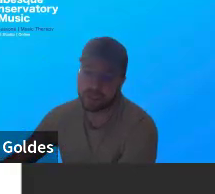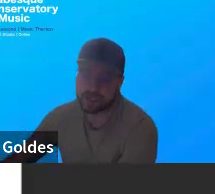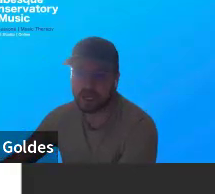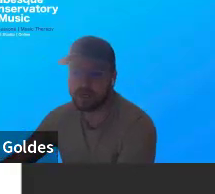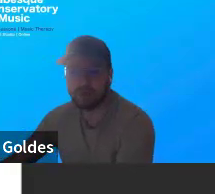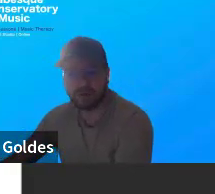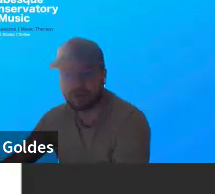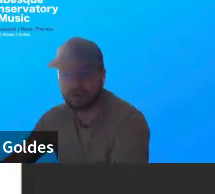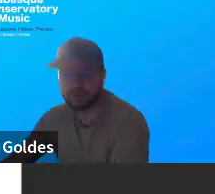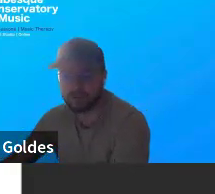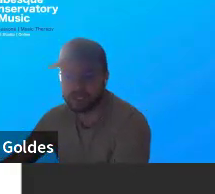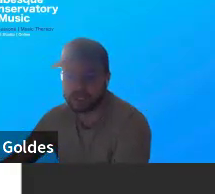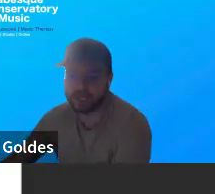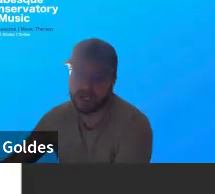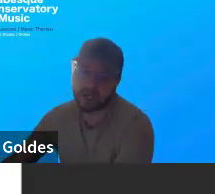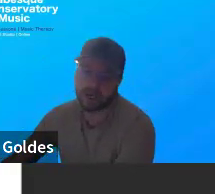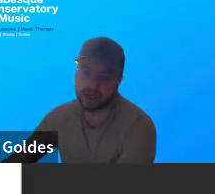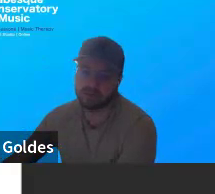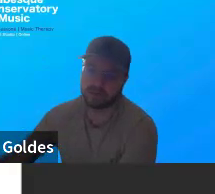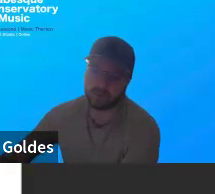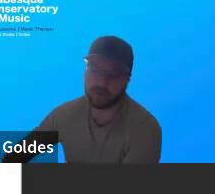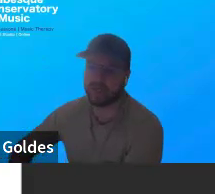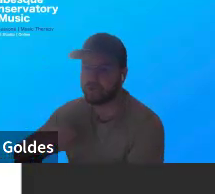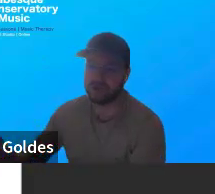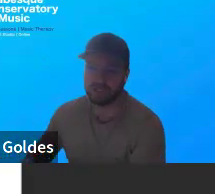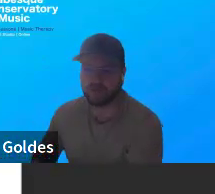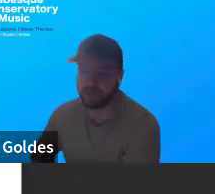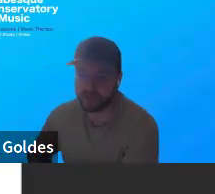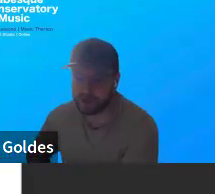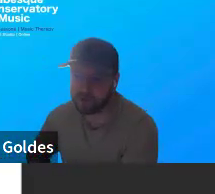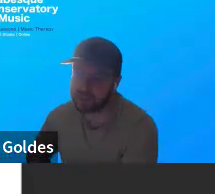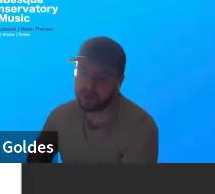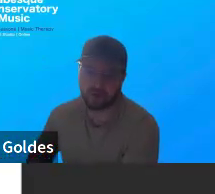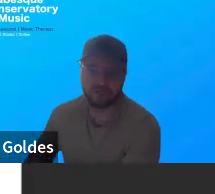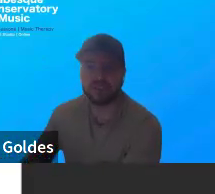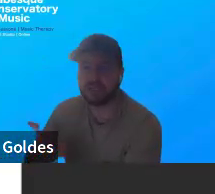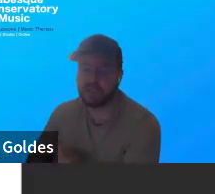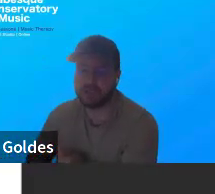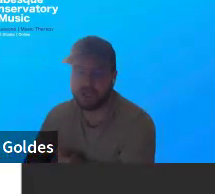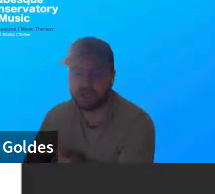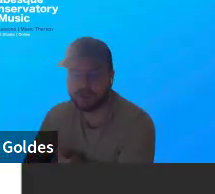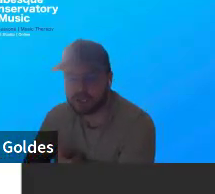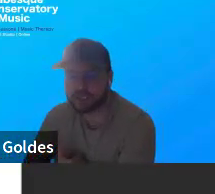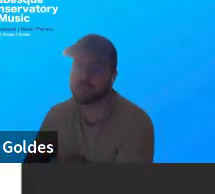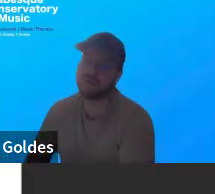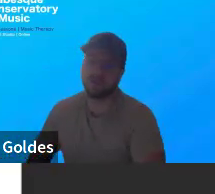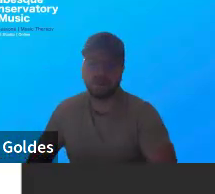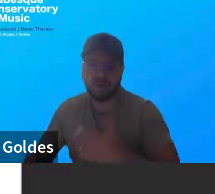with CSUN and Berklee College of Music. When they have graduates from music therapy, they would always send